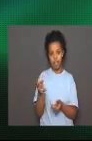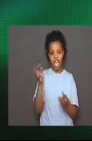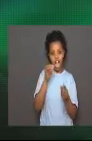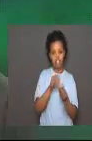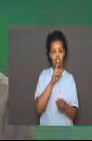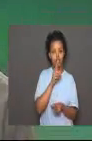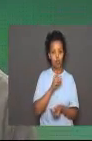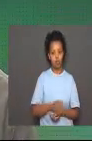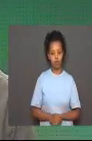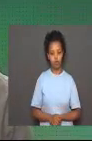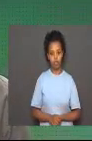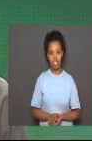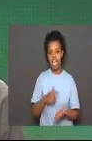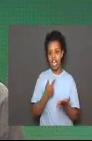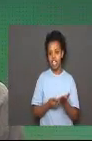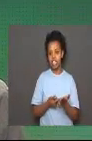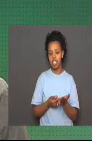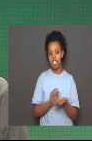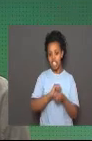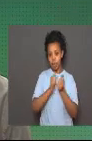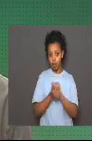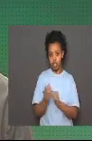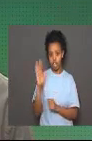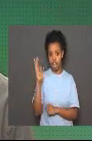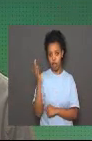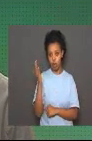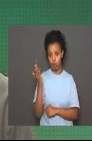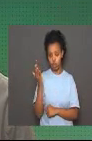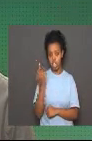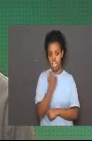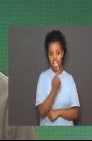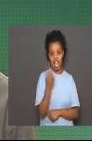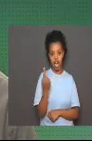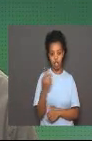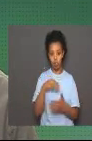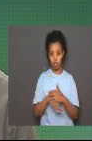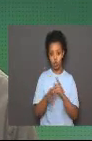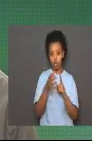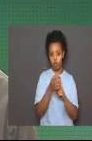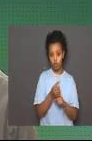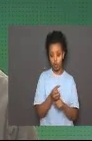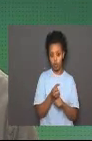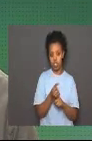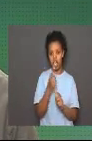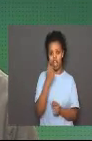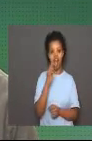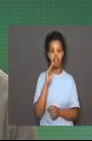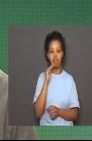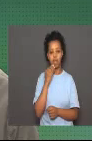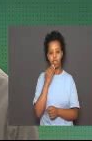addition. These mutations, which each involve a change to one